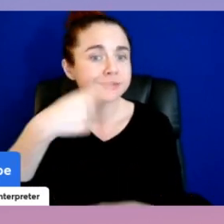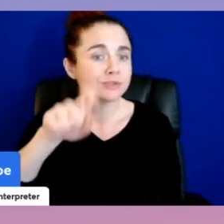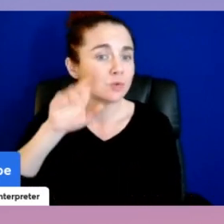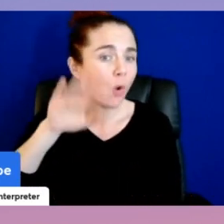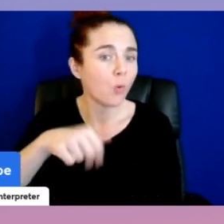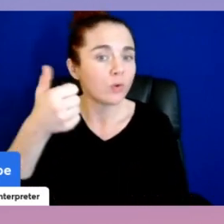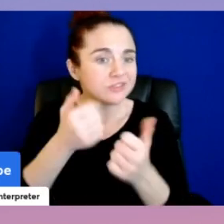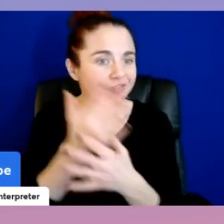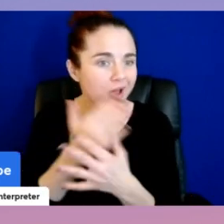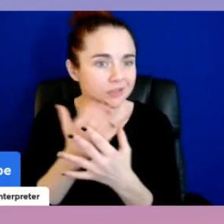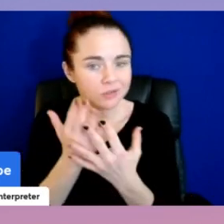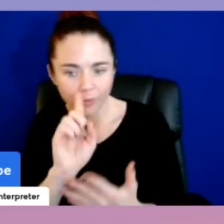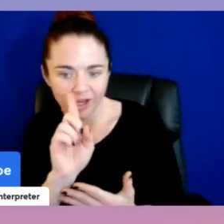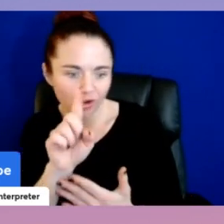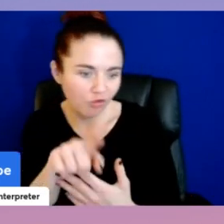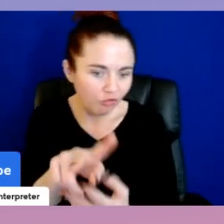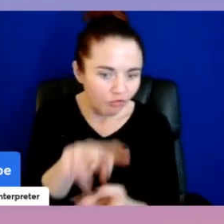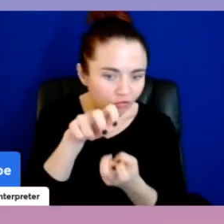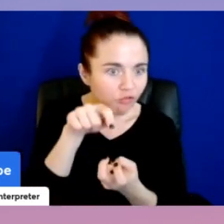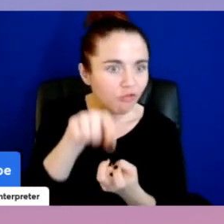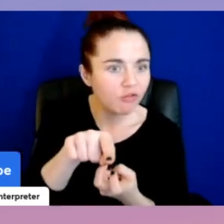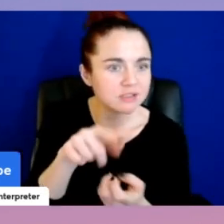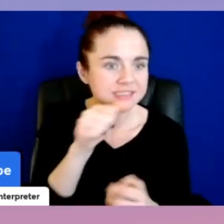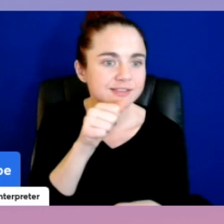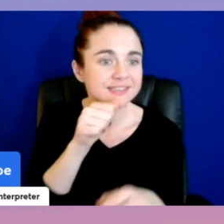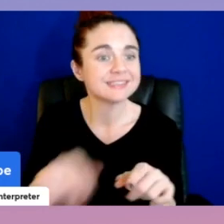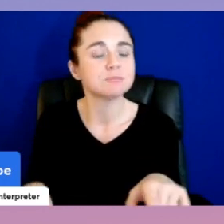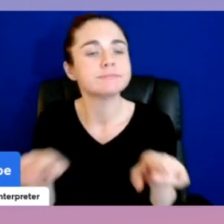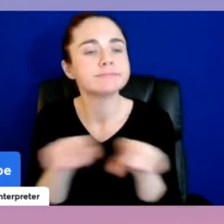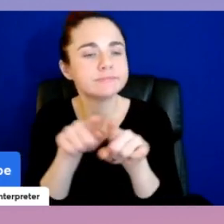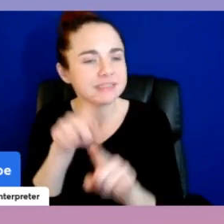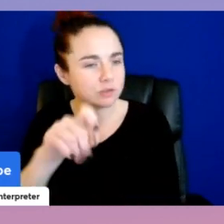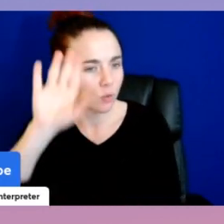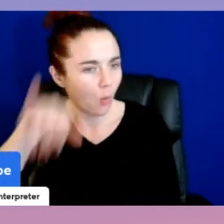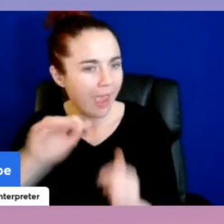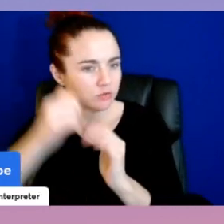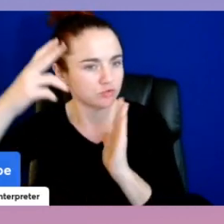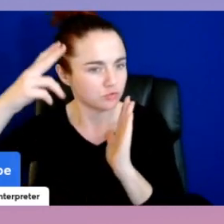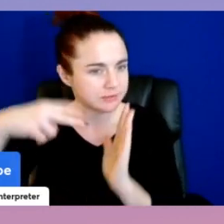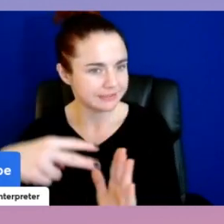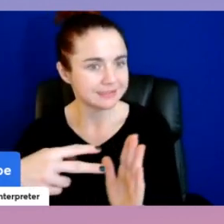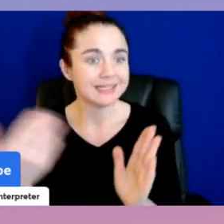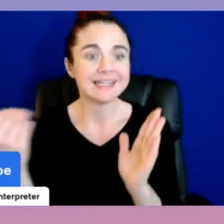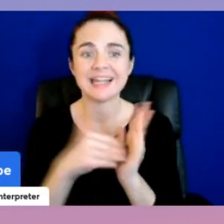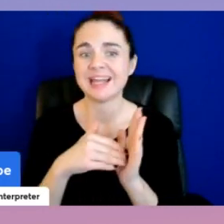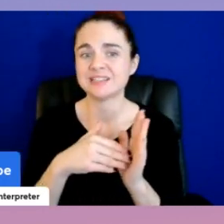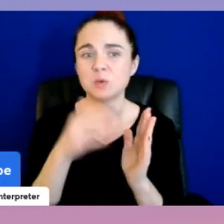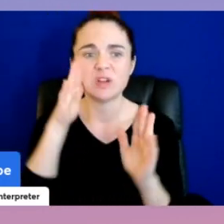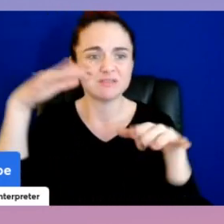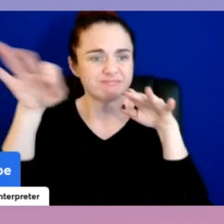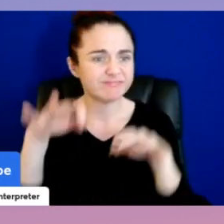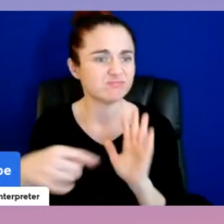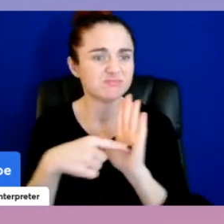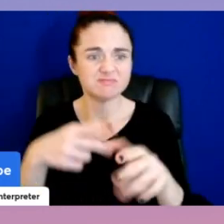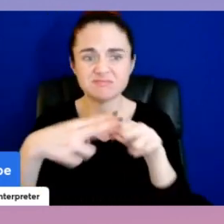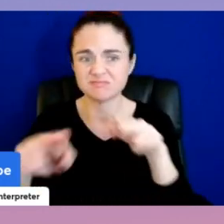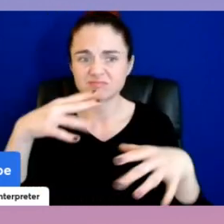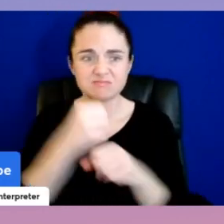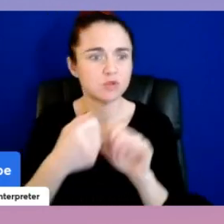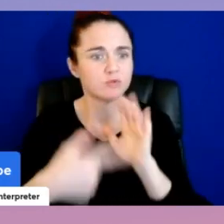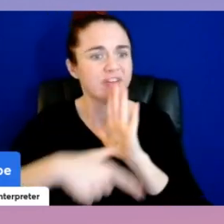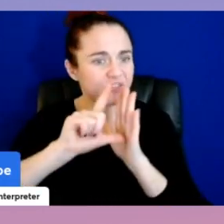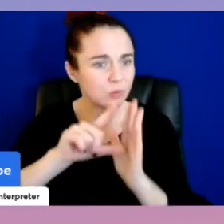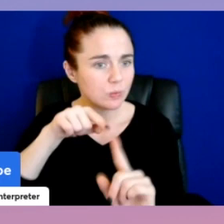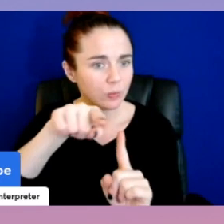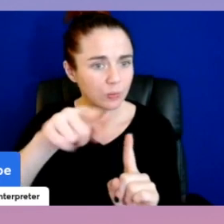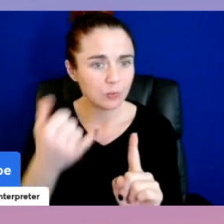what files to find those secrets from and how to read them. And again, a quick overview or quick review, I